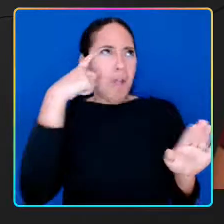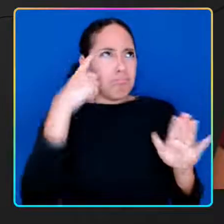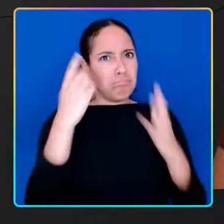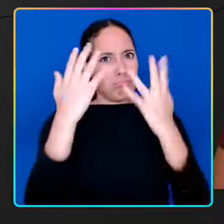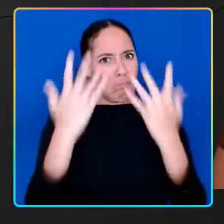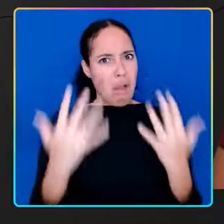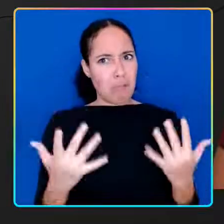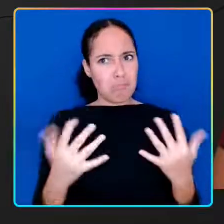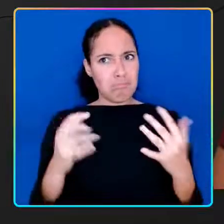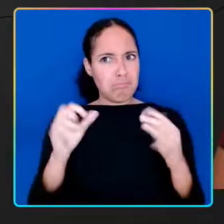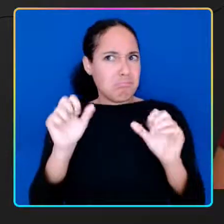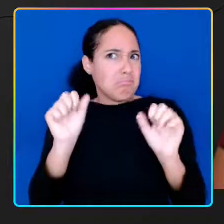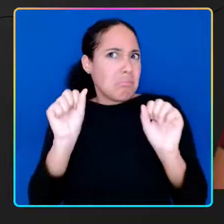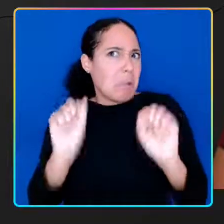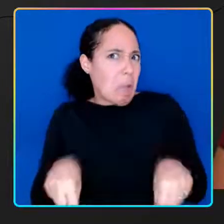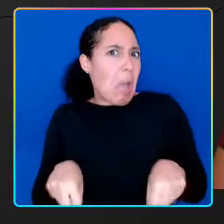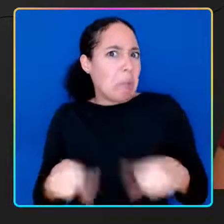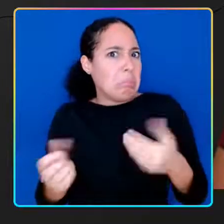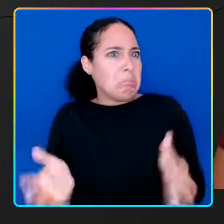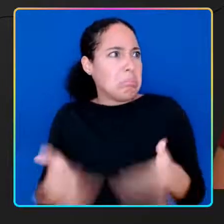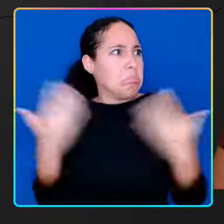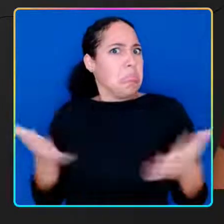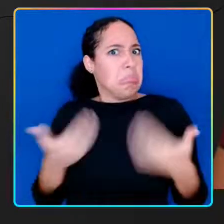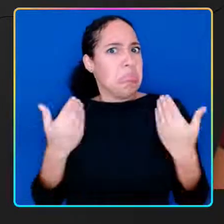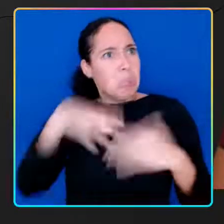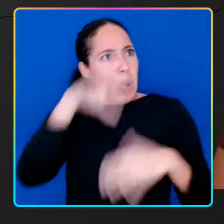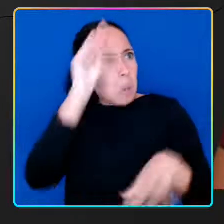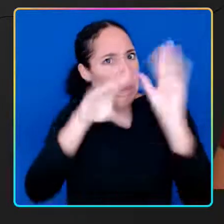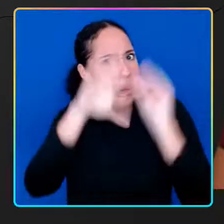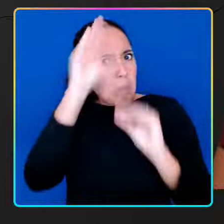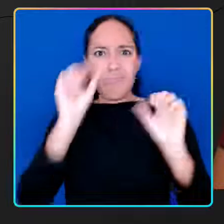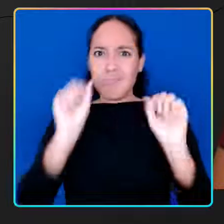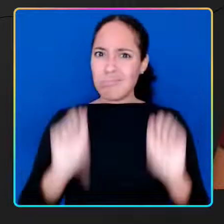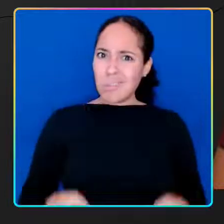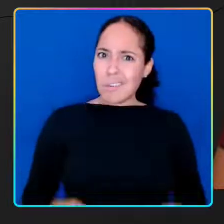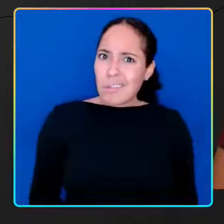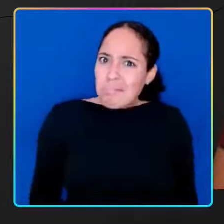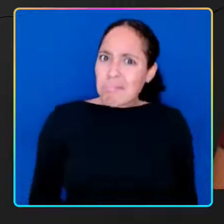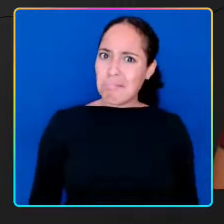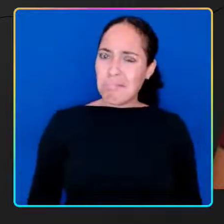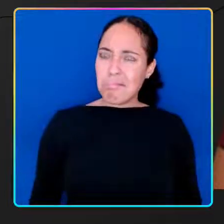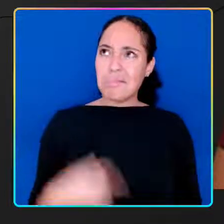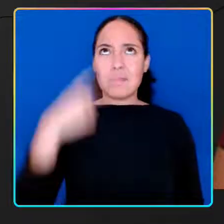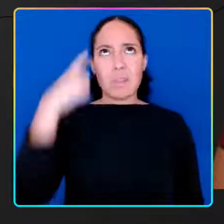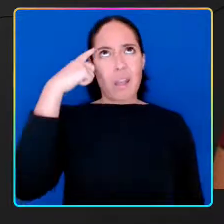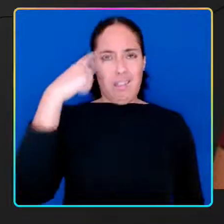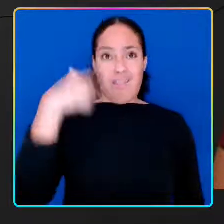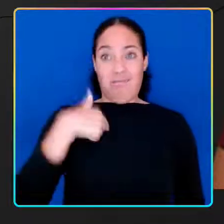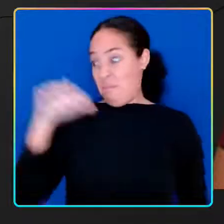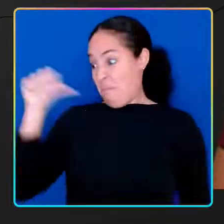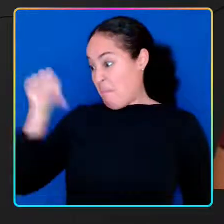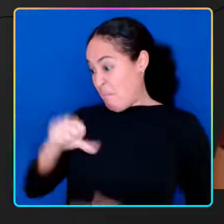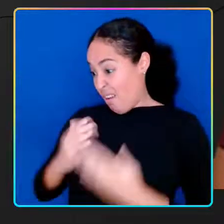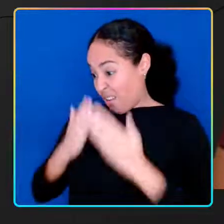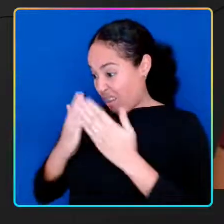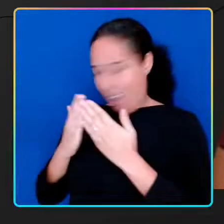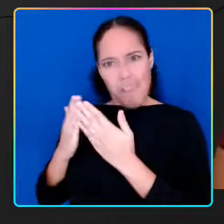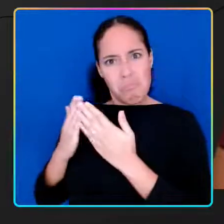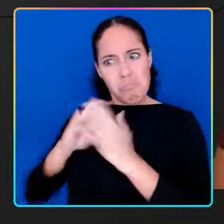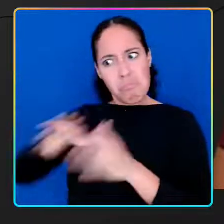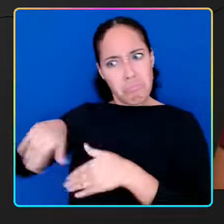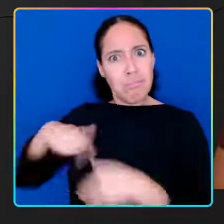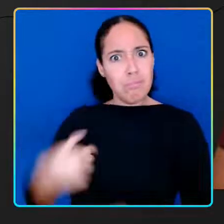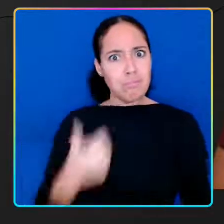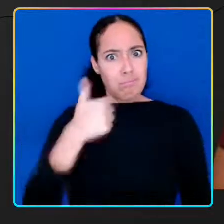you're willing to like invest the time in it. And so that kind of helped me realize that, maybe I'm not a bad student after all. Maybe I'm actually a good